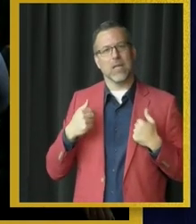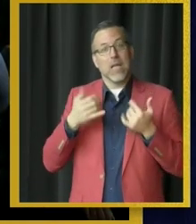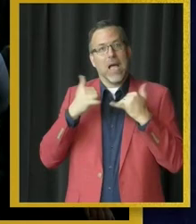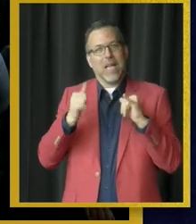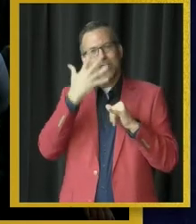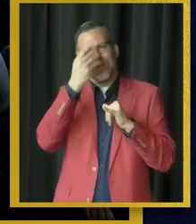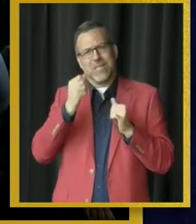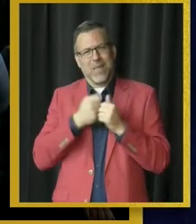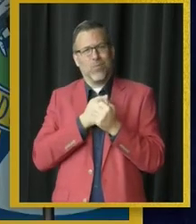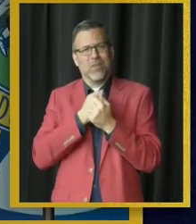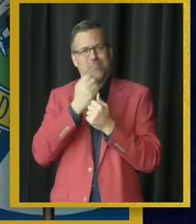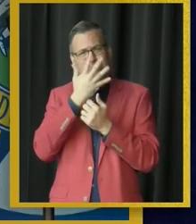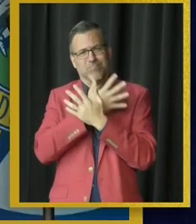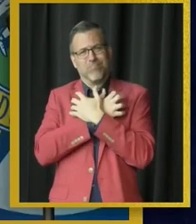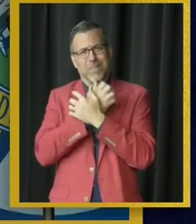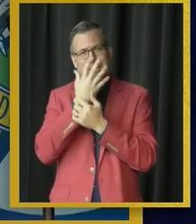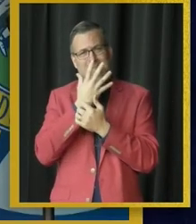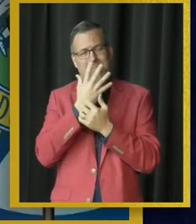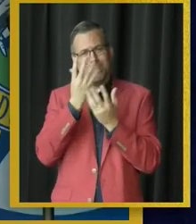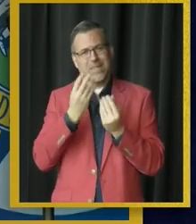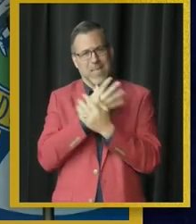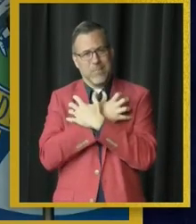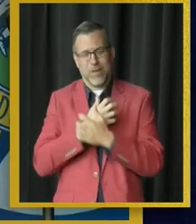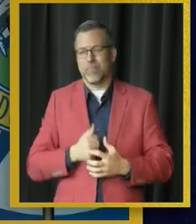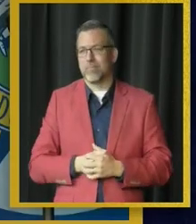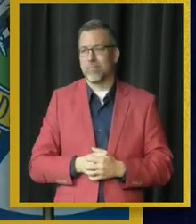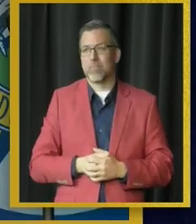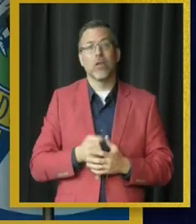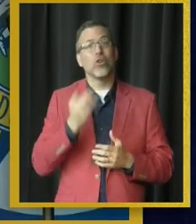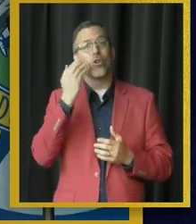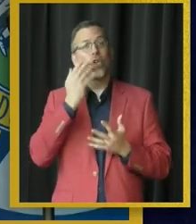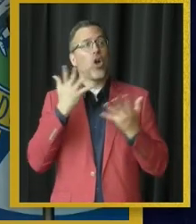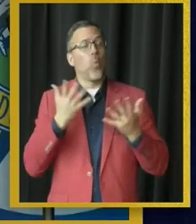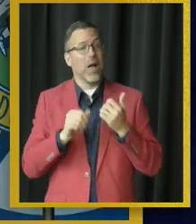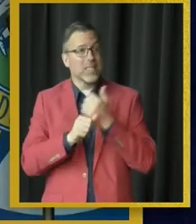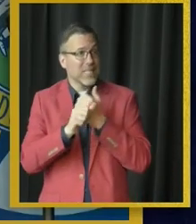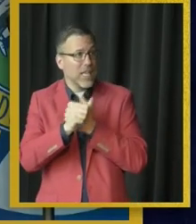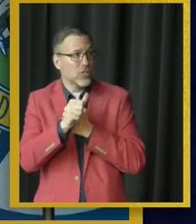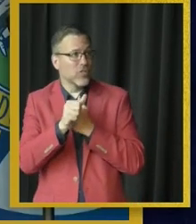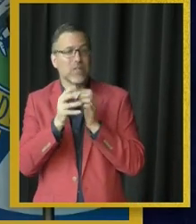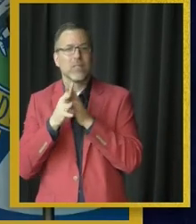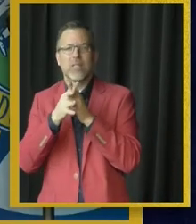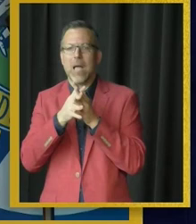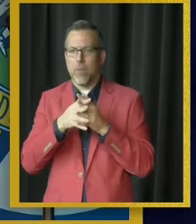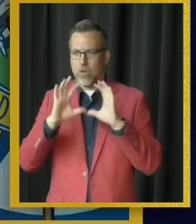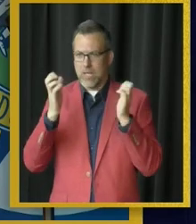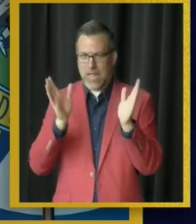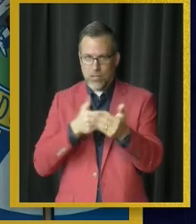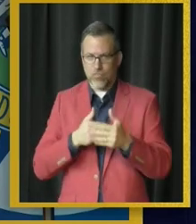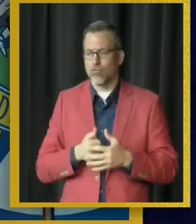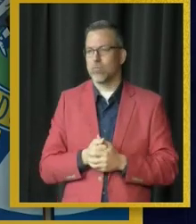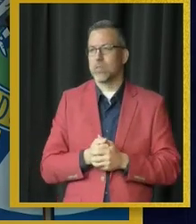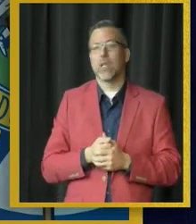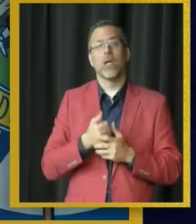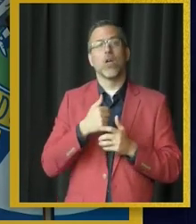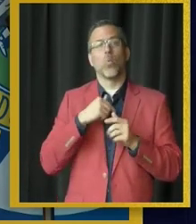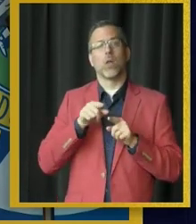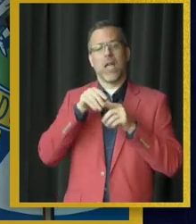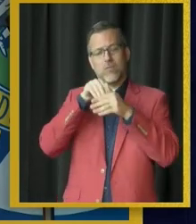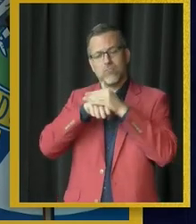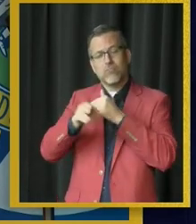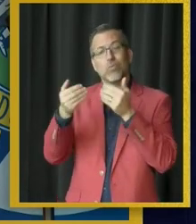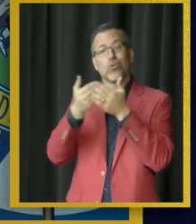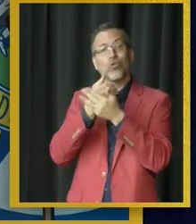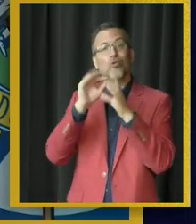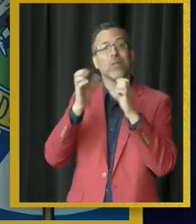teddy bear. You want to know what's dangerous? American classrooms. When I go into a new classroom